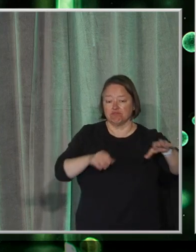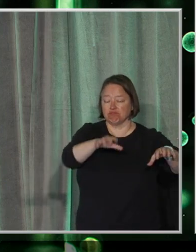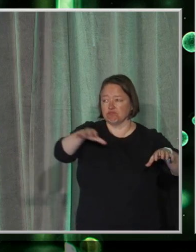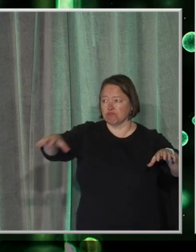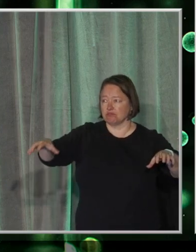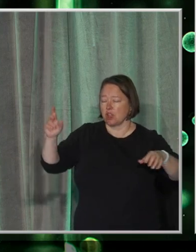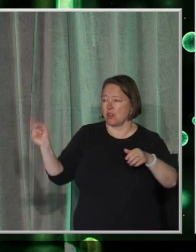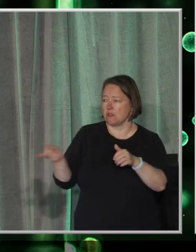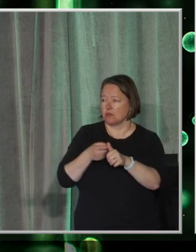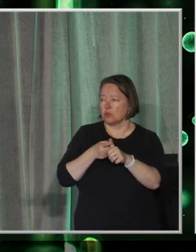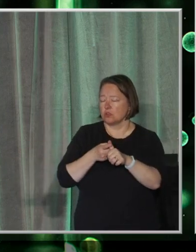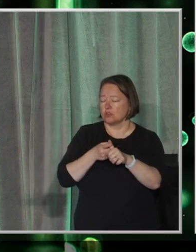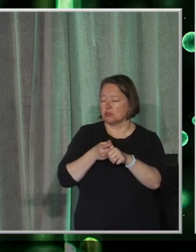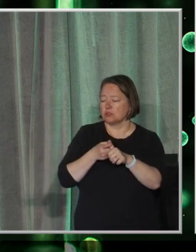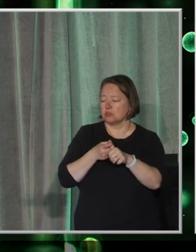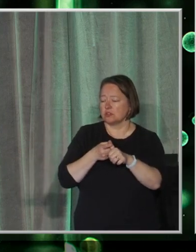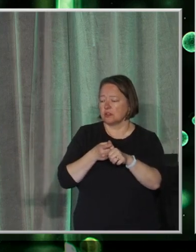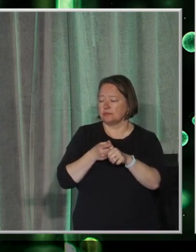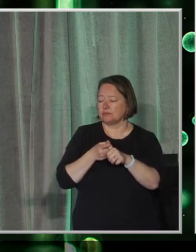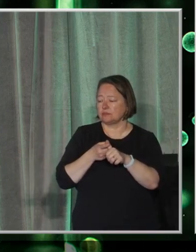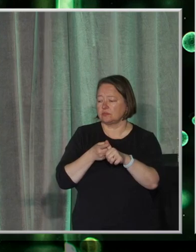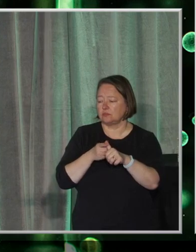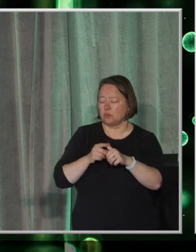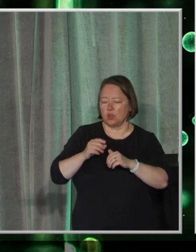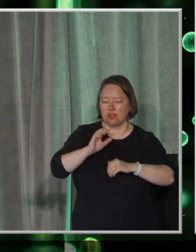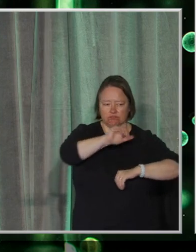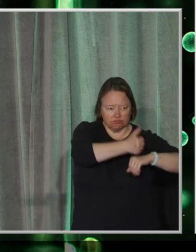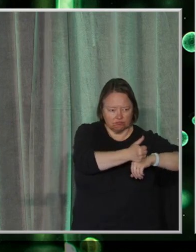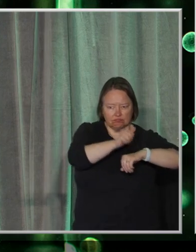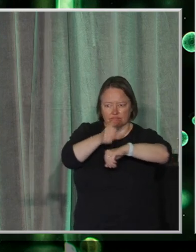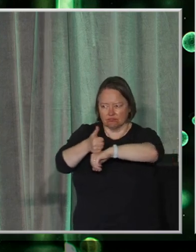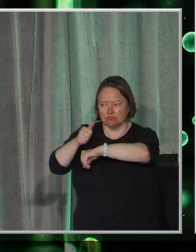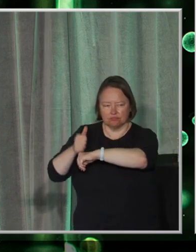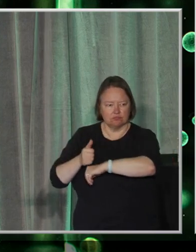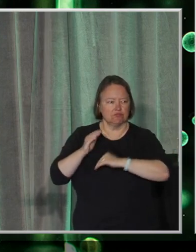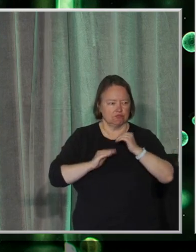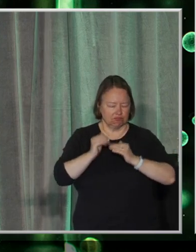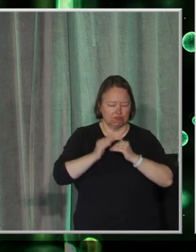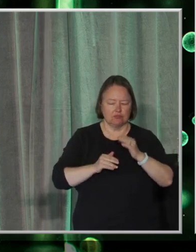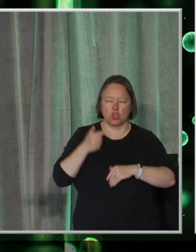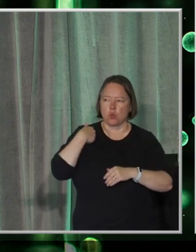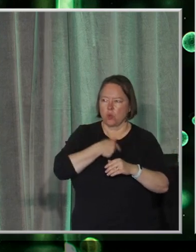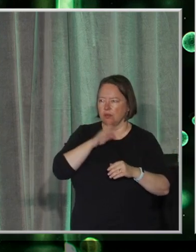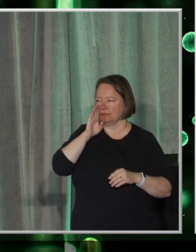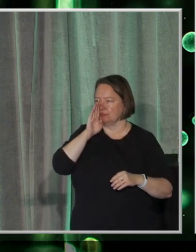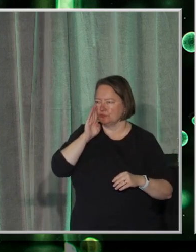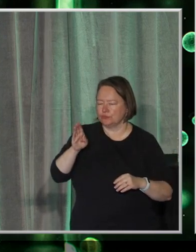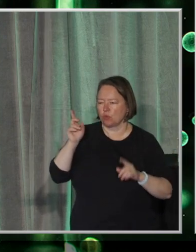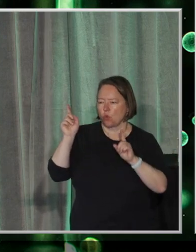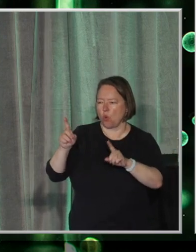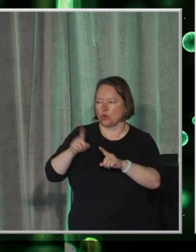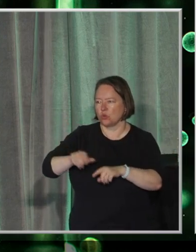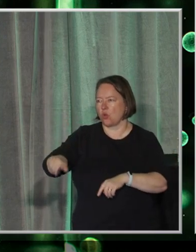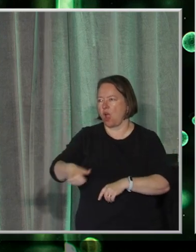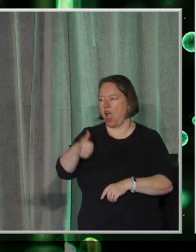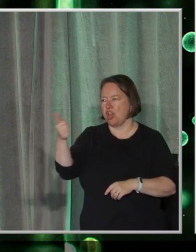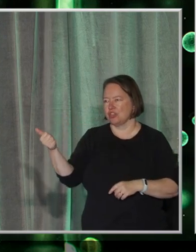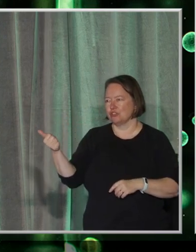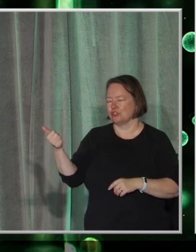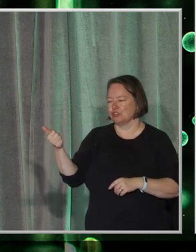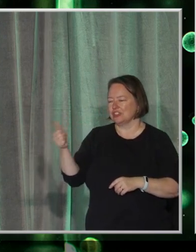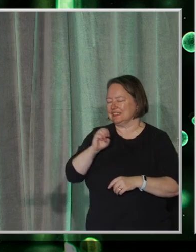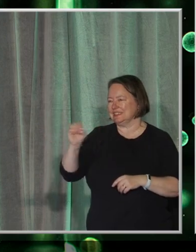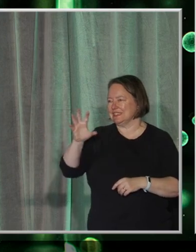foremost, after constructing this facility in Dar es Salaam, we will be going directly to other